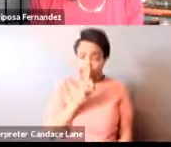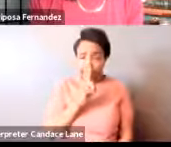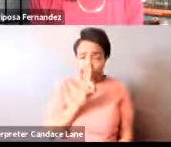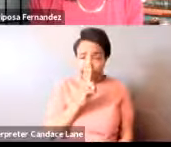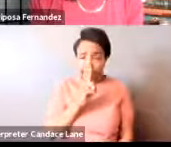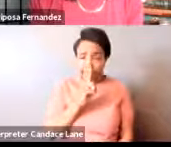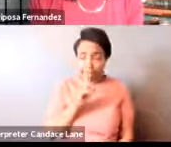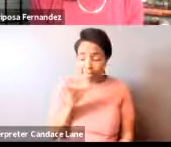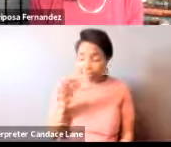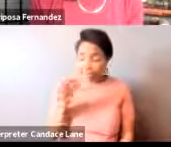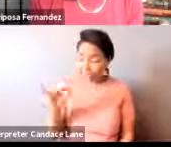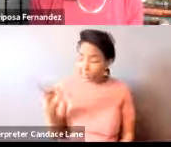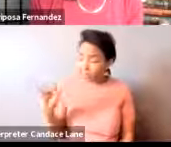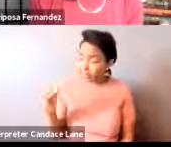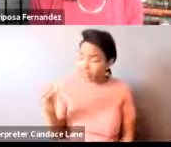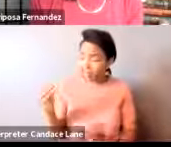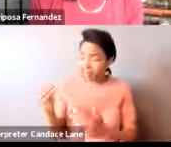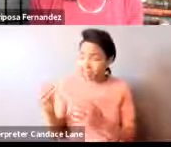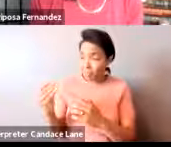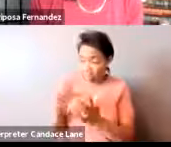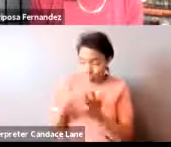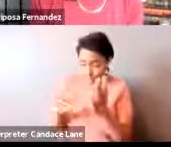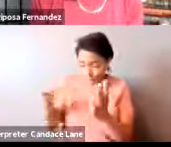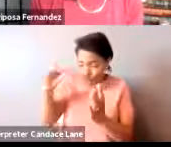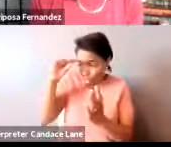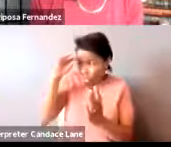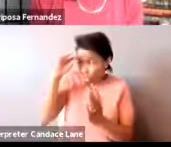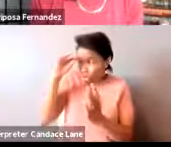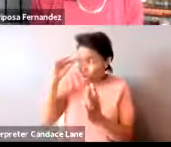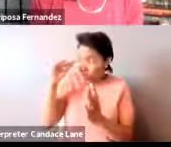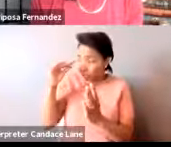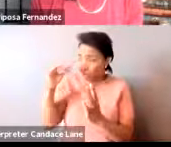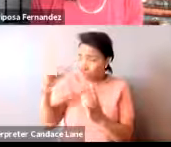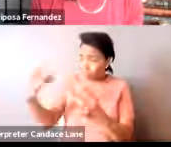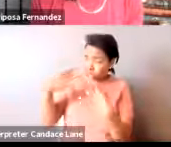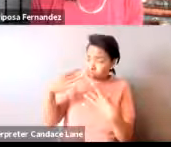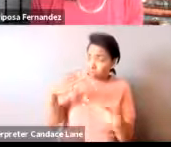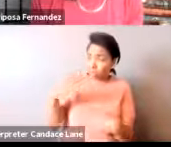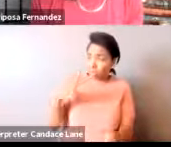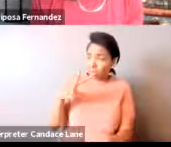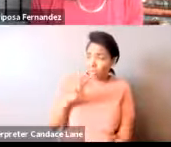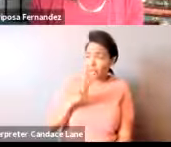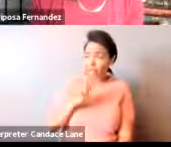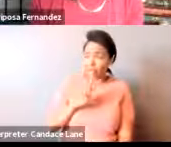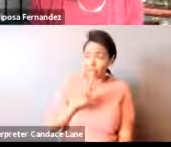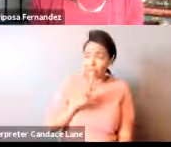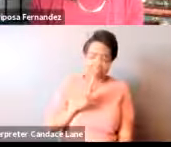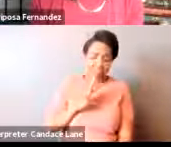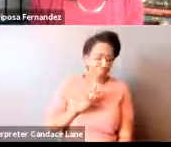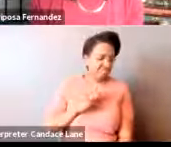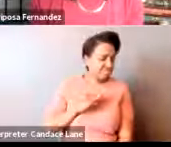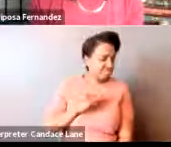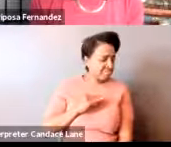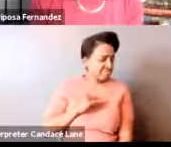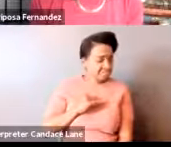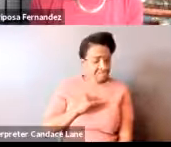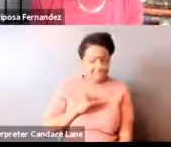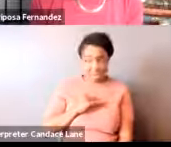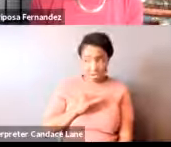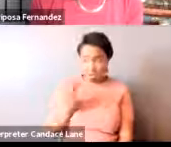fragile will, the sting of hatred and wicked words that crush my spirit. Years before the word